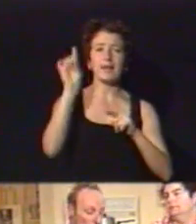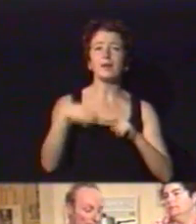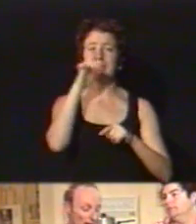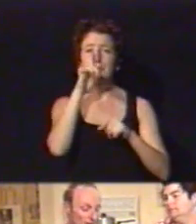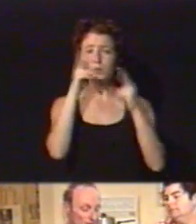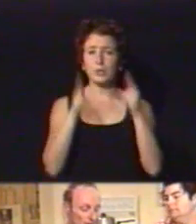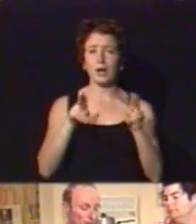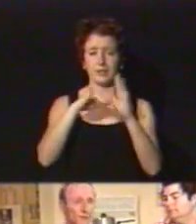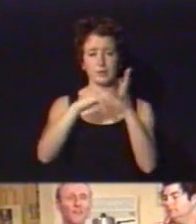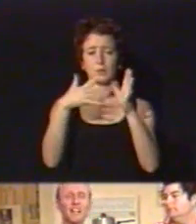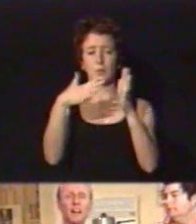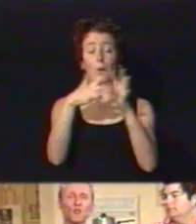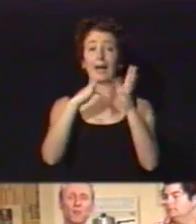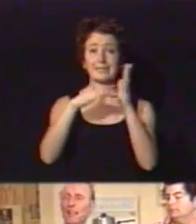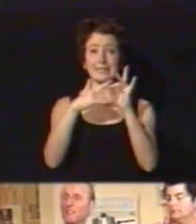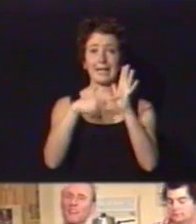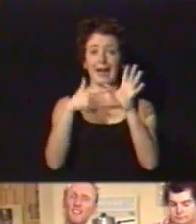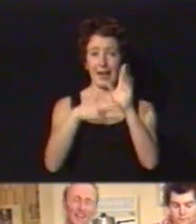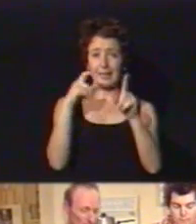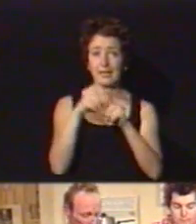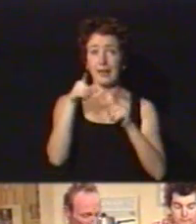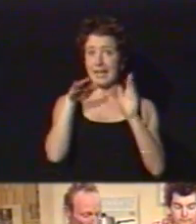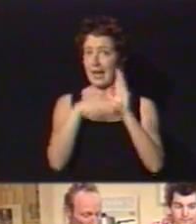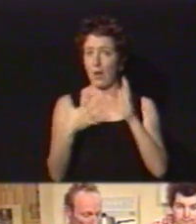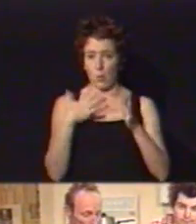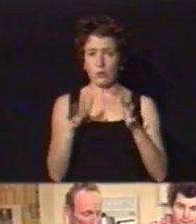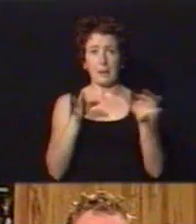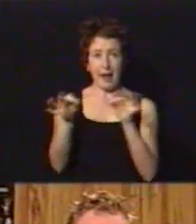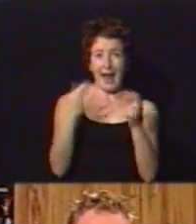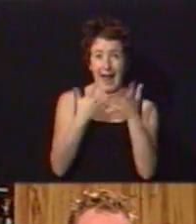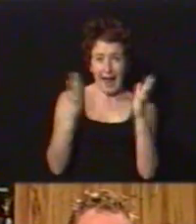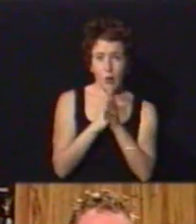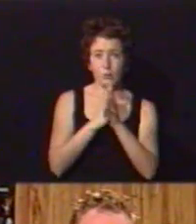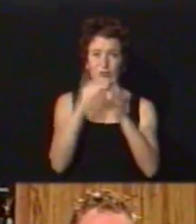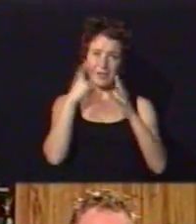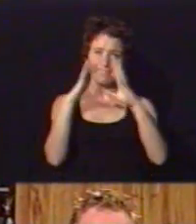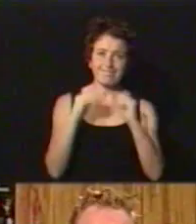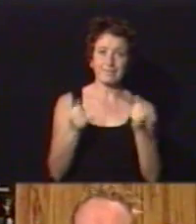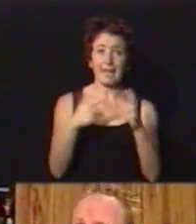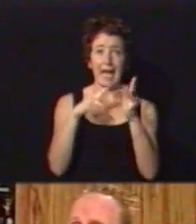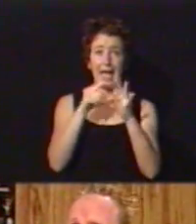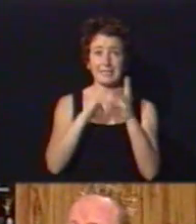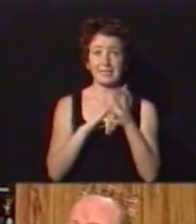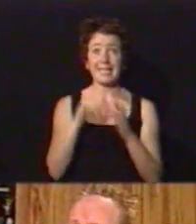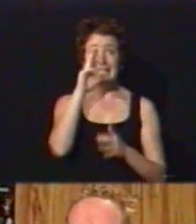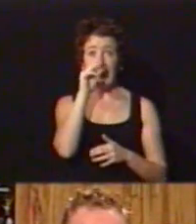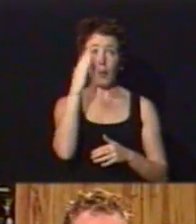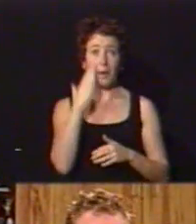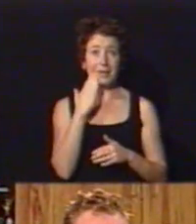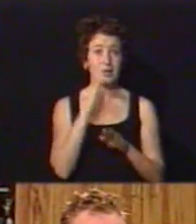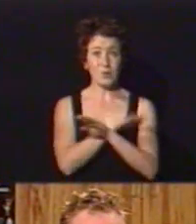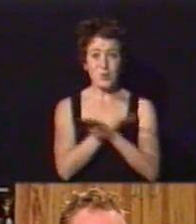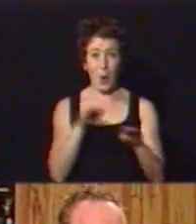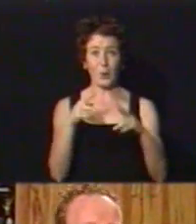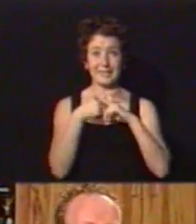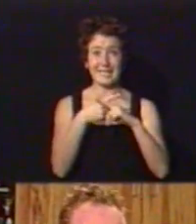Swaziland, and they've come up with a fairly radical plan to cut down on AIDS. They've banned young women from having sex for 5 years. Isn't that kind of